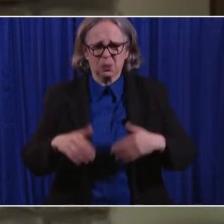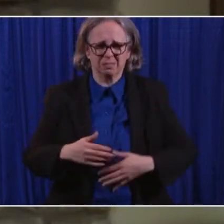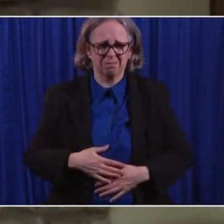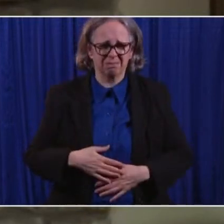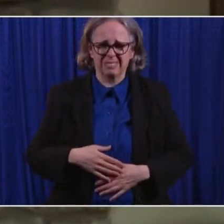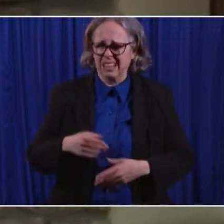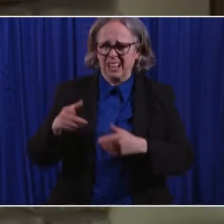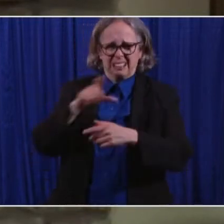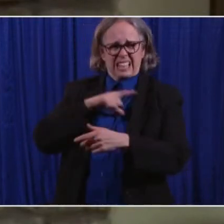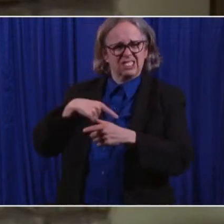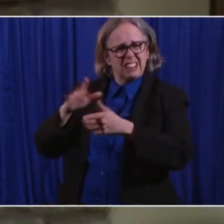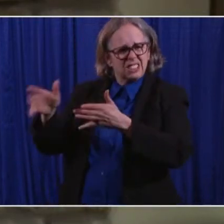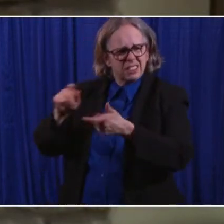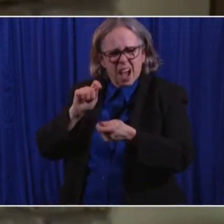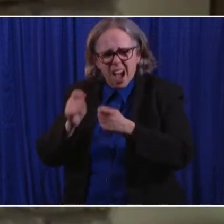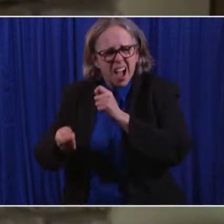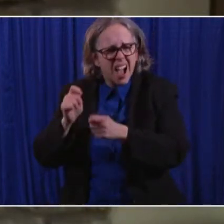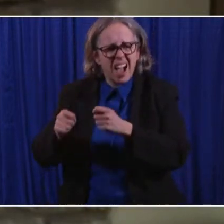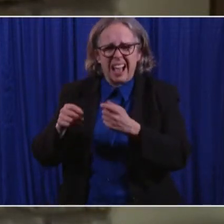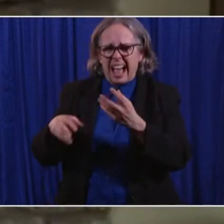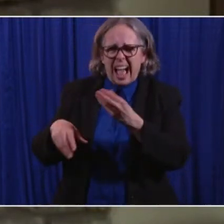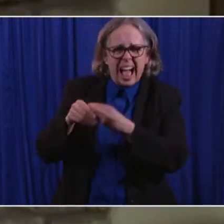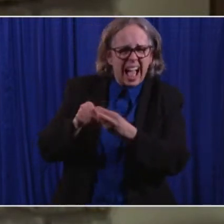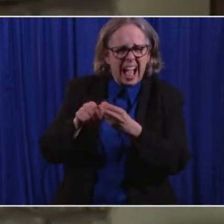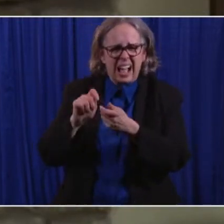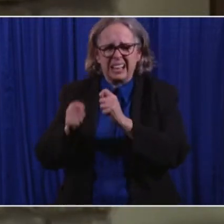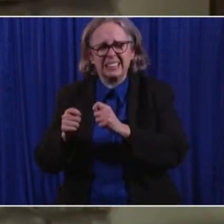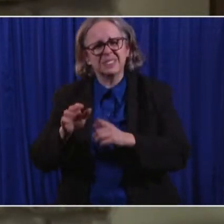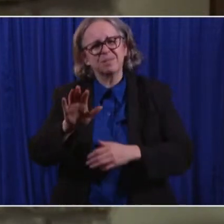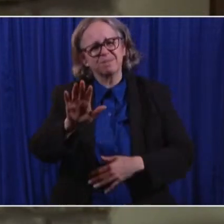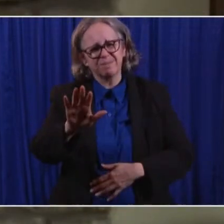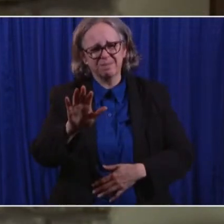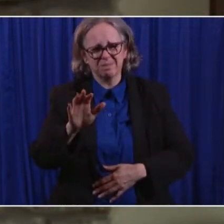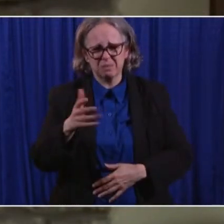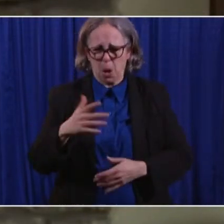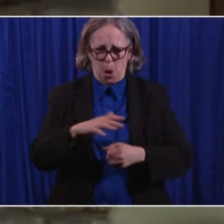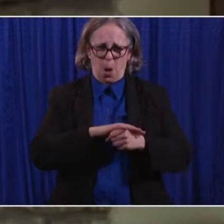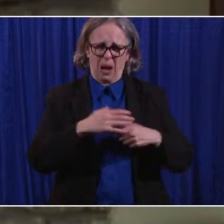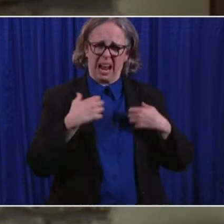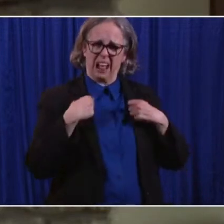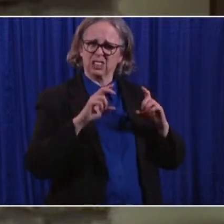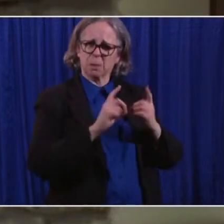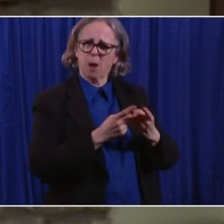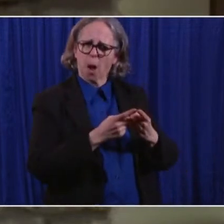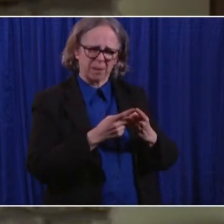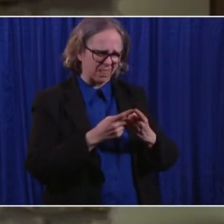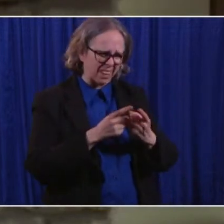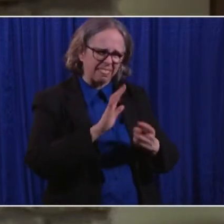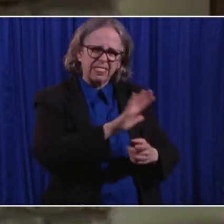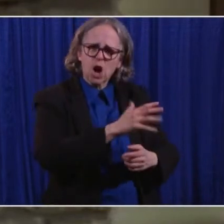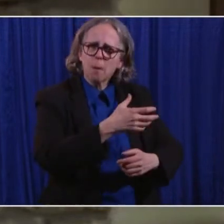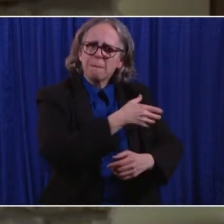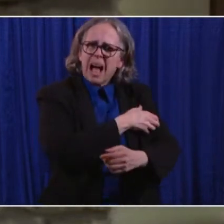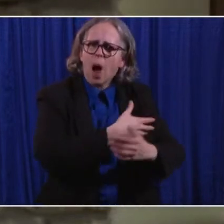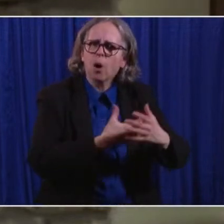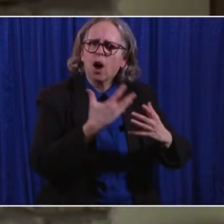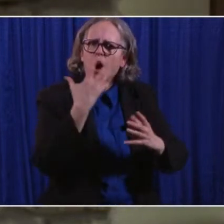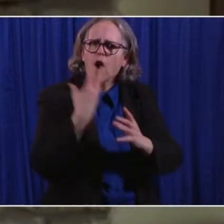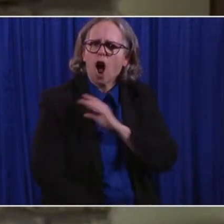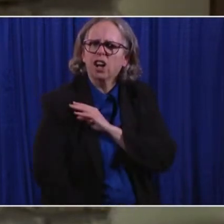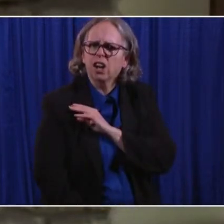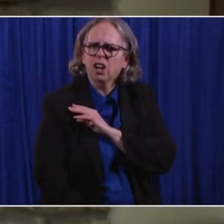the crippling of local health departments' ability to do things. And we'll have more and more examples, and local health departments will